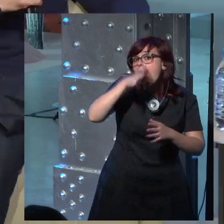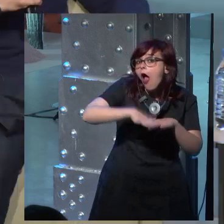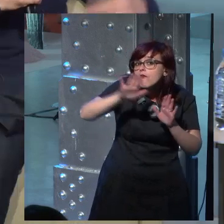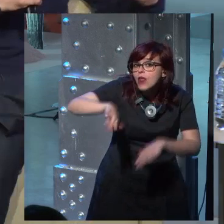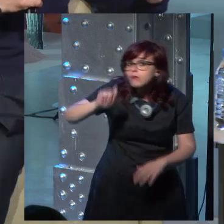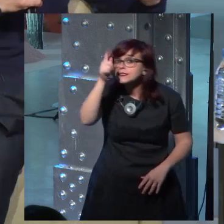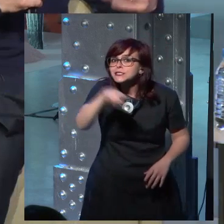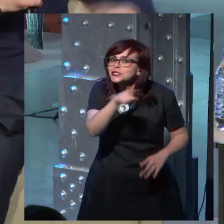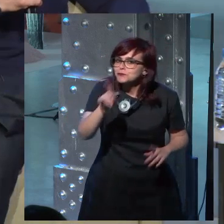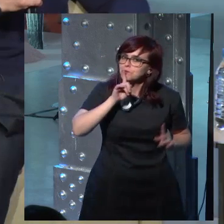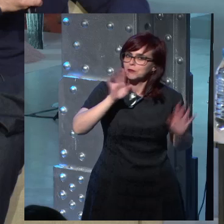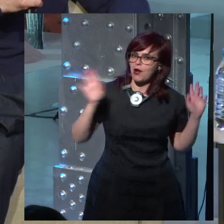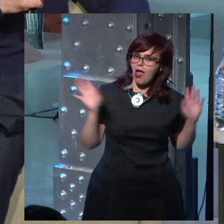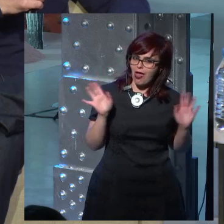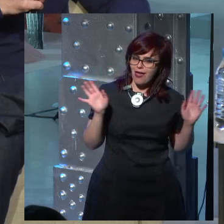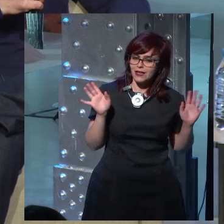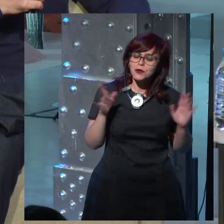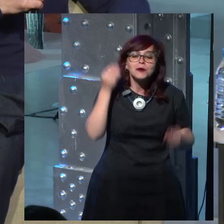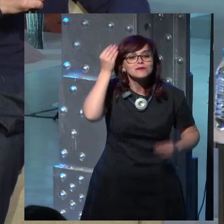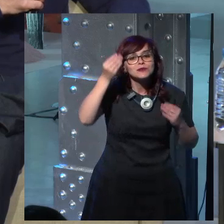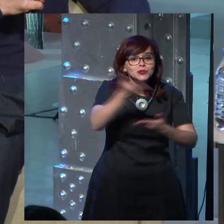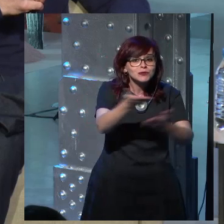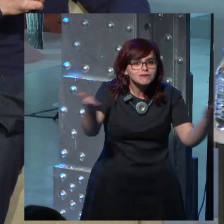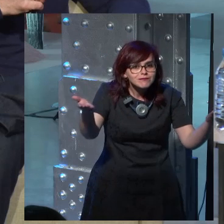You can. I think everyone feels the